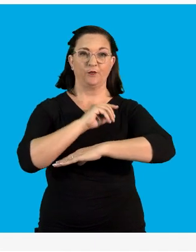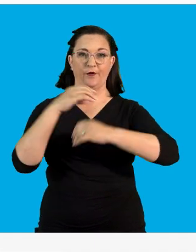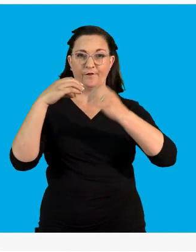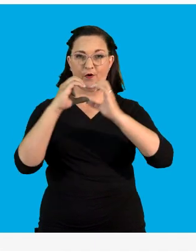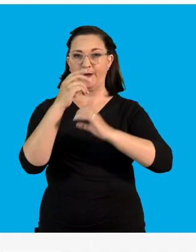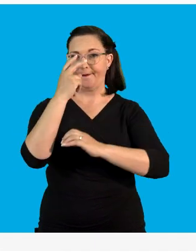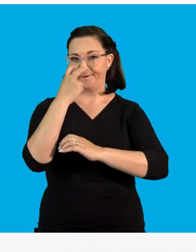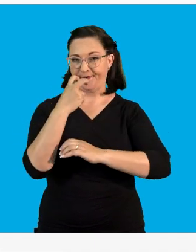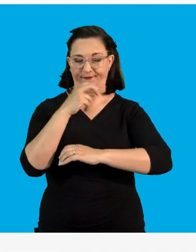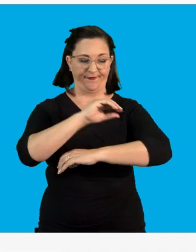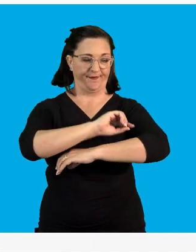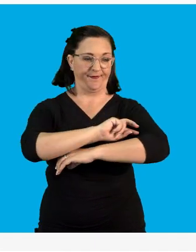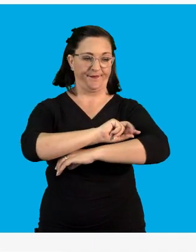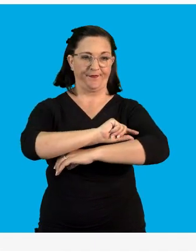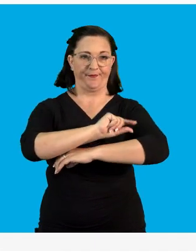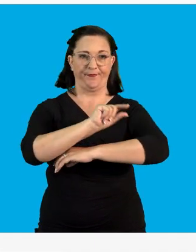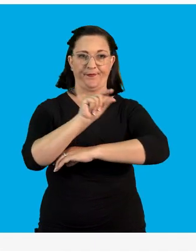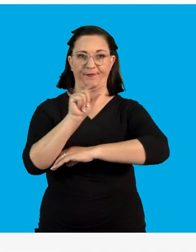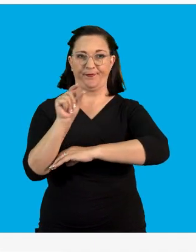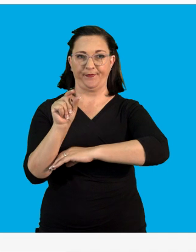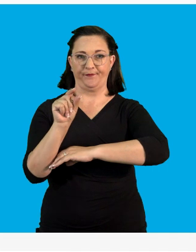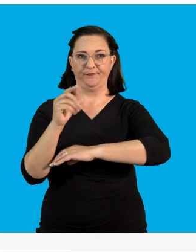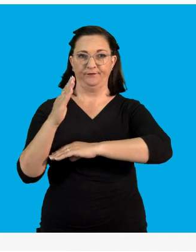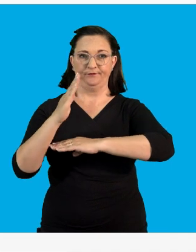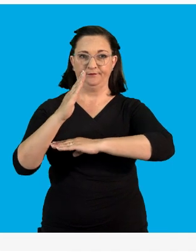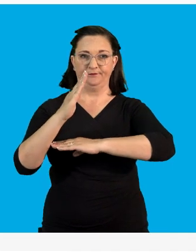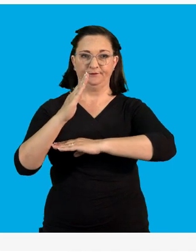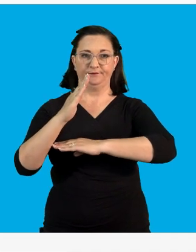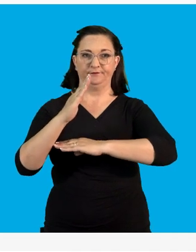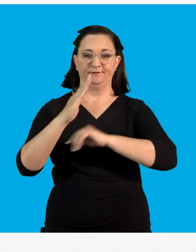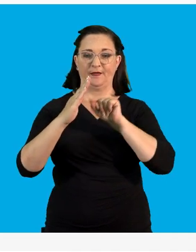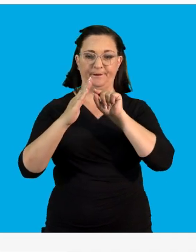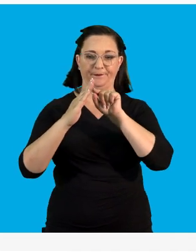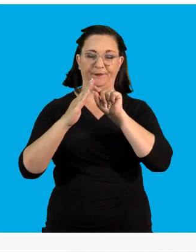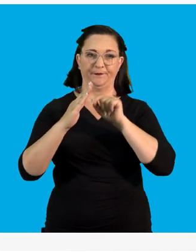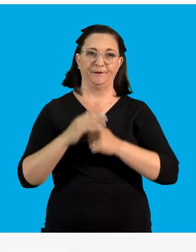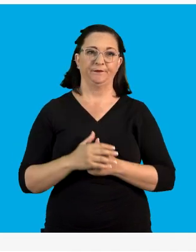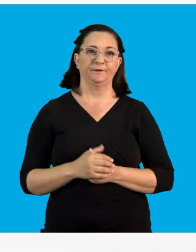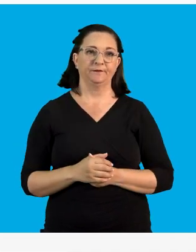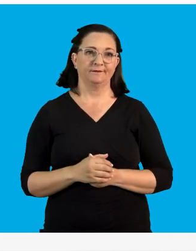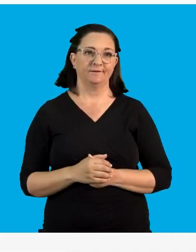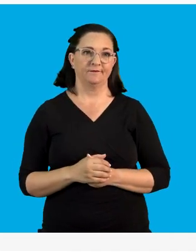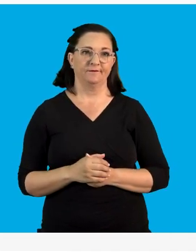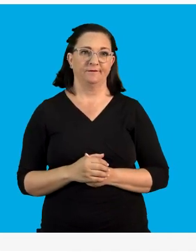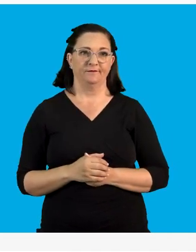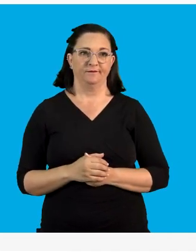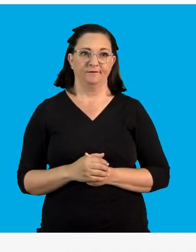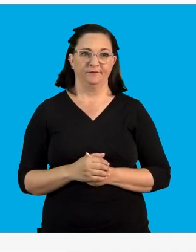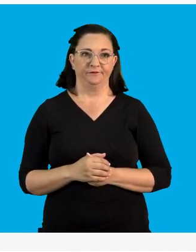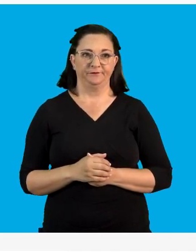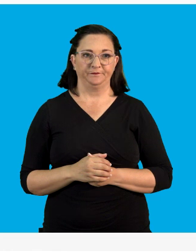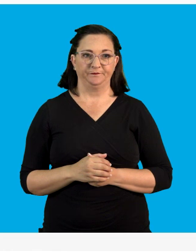markings, and as I take it from start to finish at the top of the triangle,